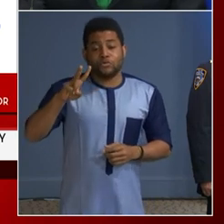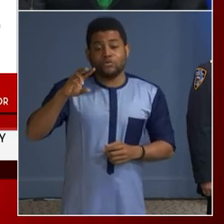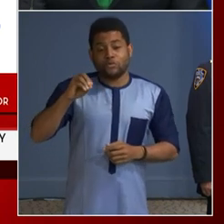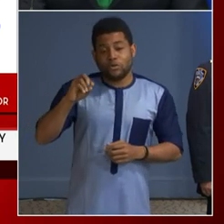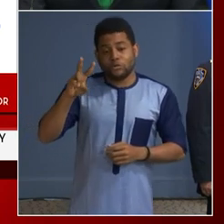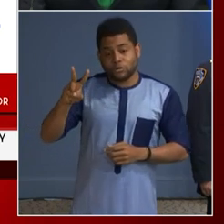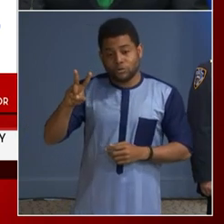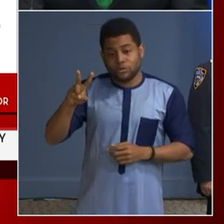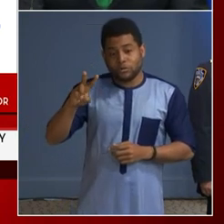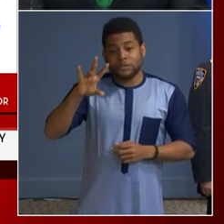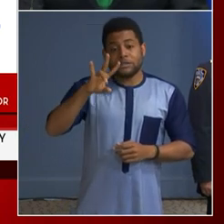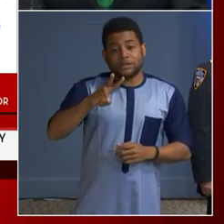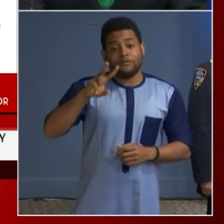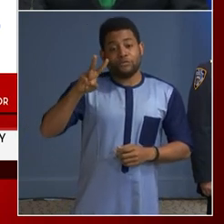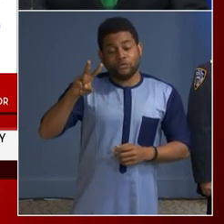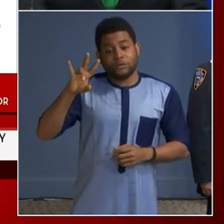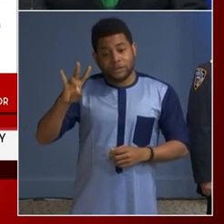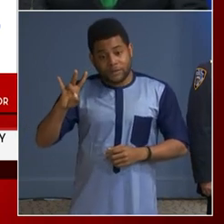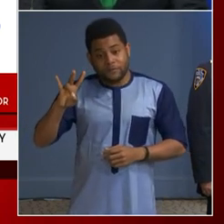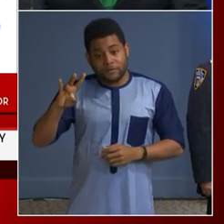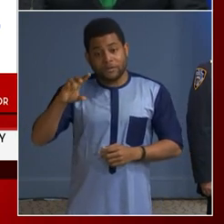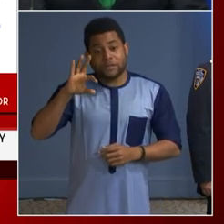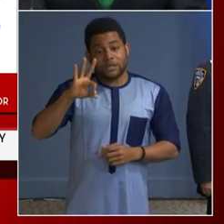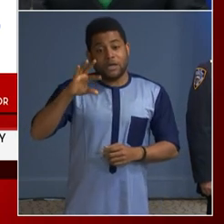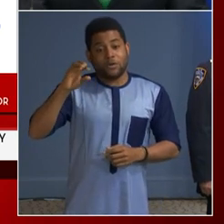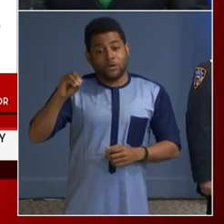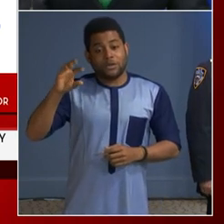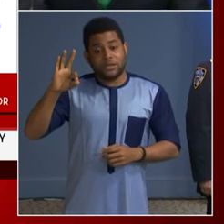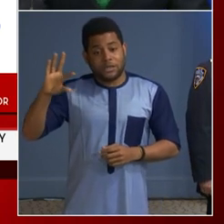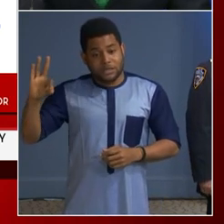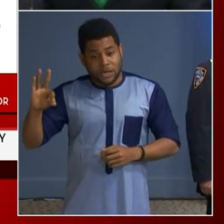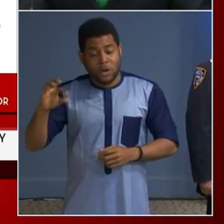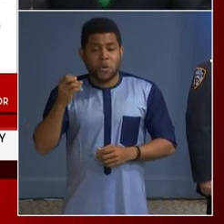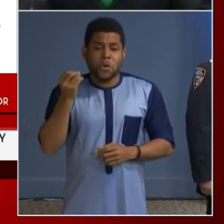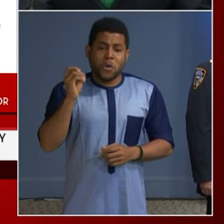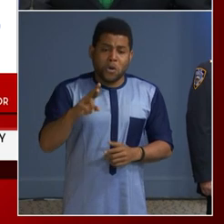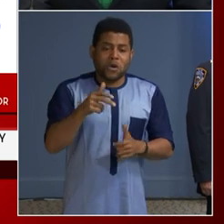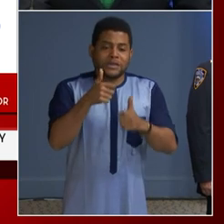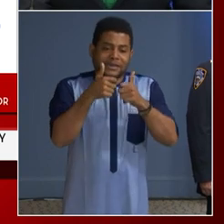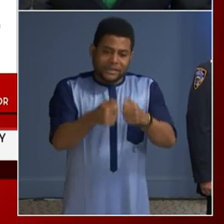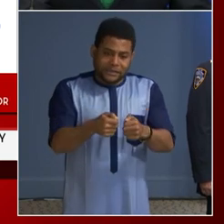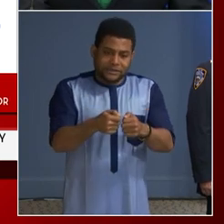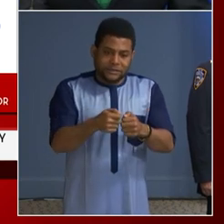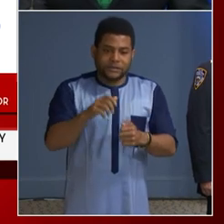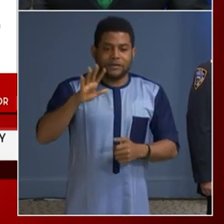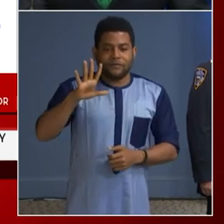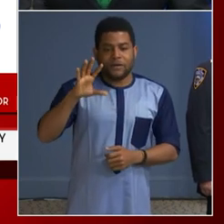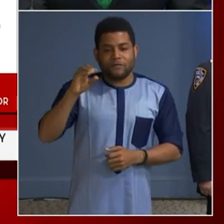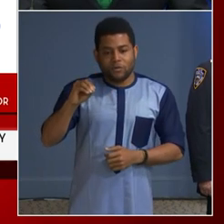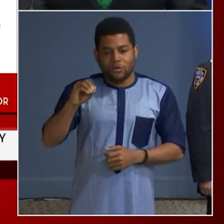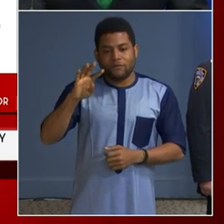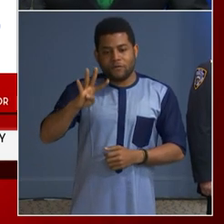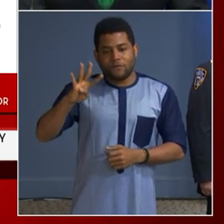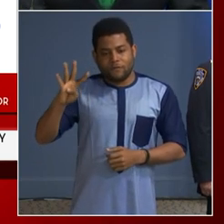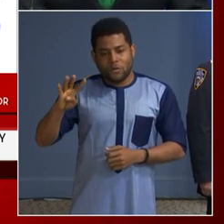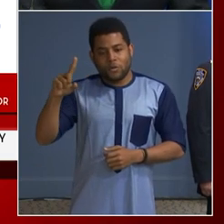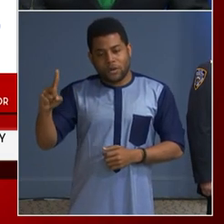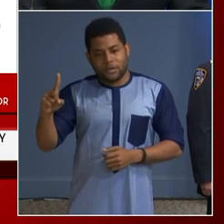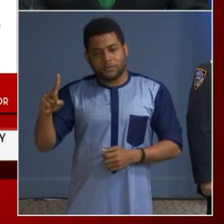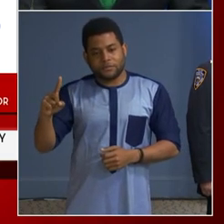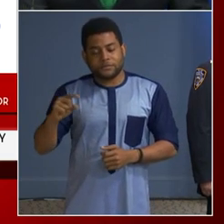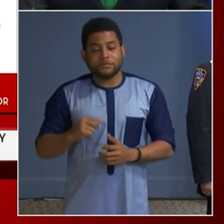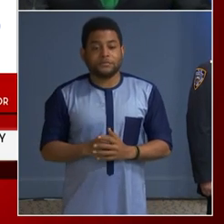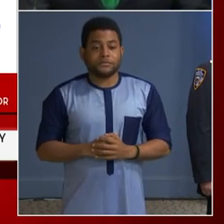202-727-9099 or texting 50411. We know that this is a scary situation. We know that